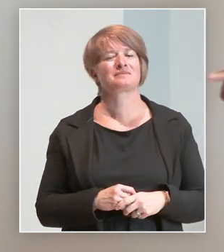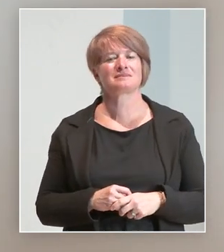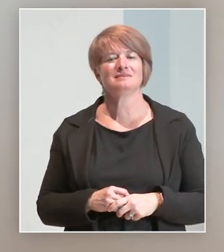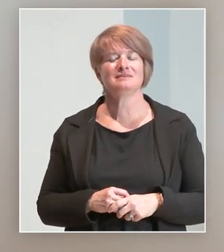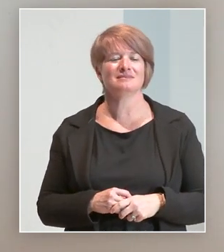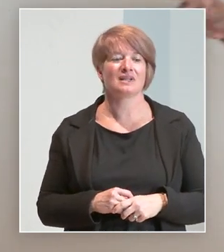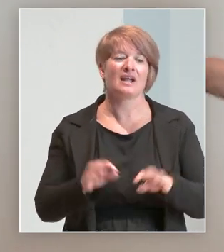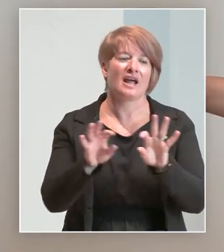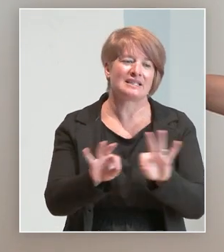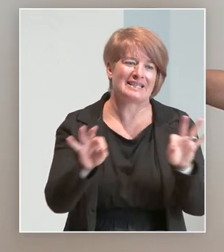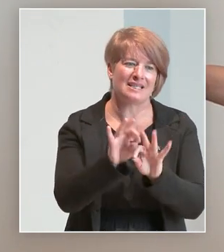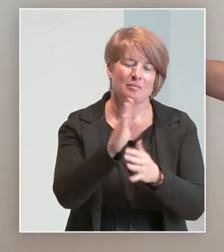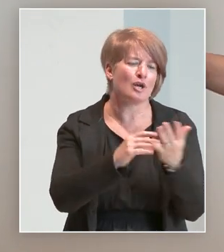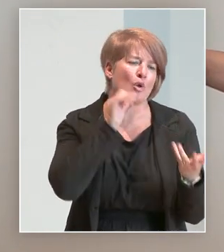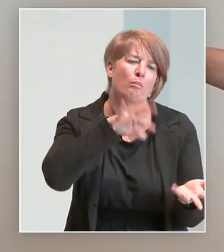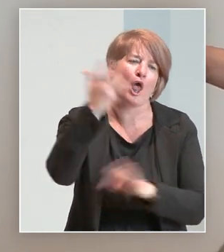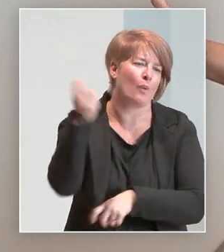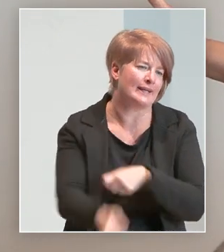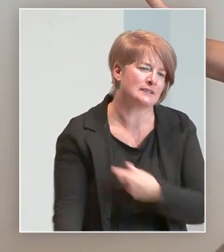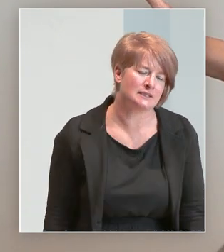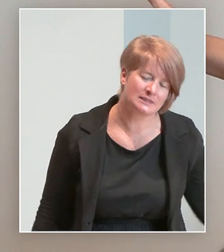That's the key part. He's told us not to blow it.